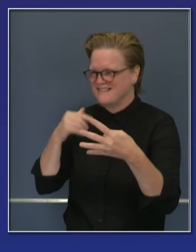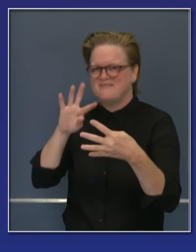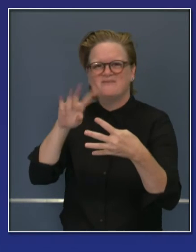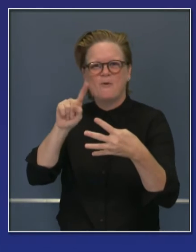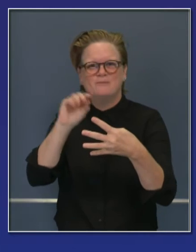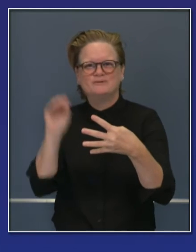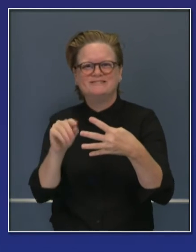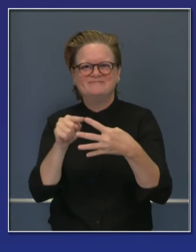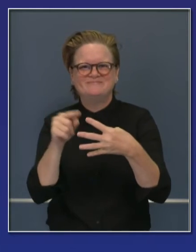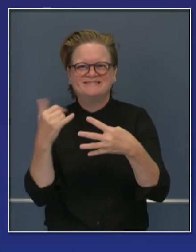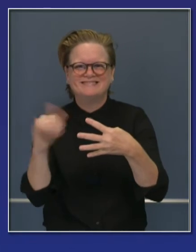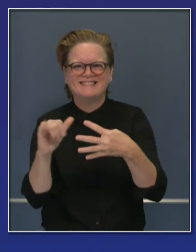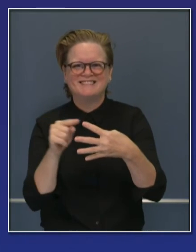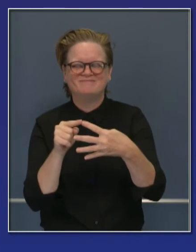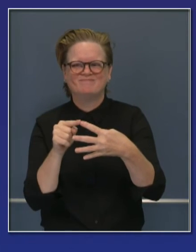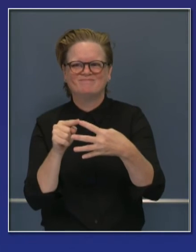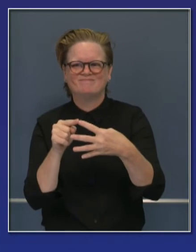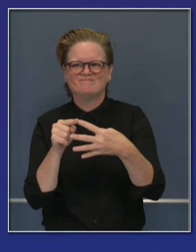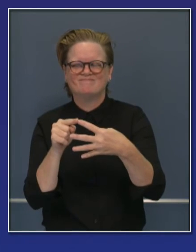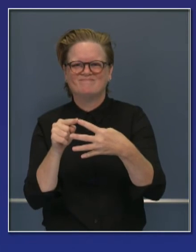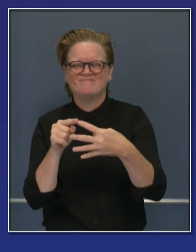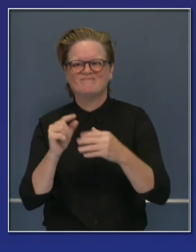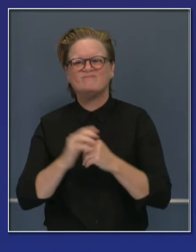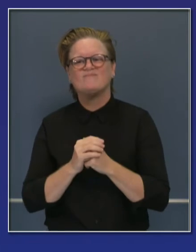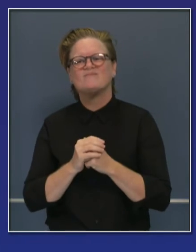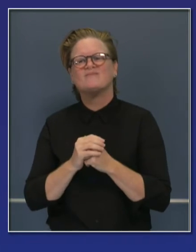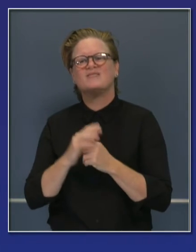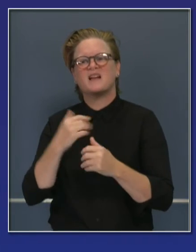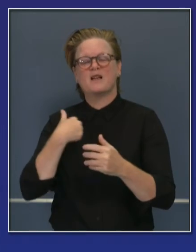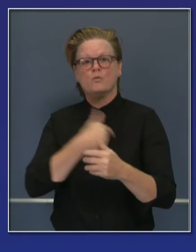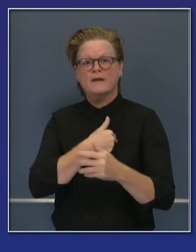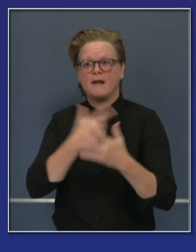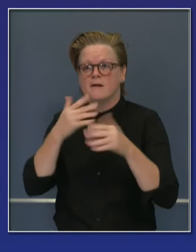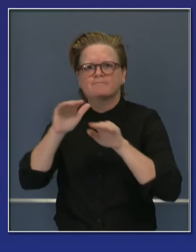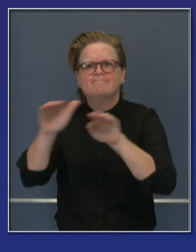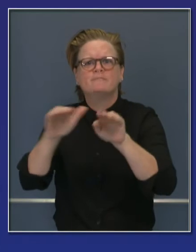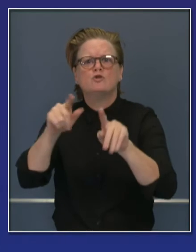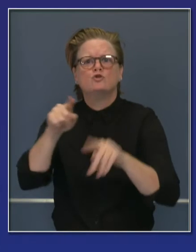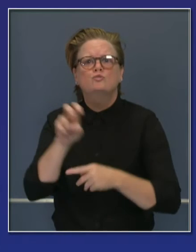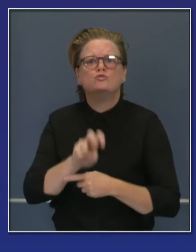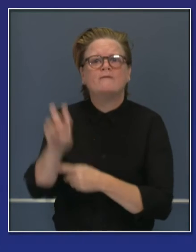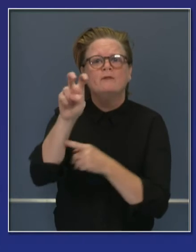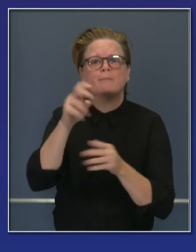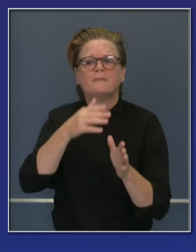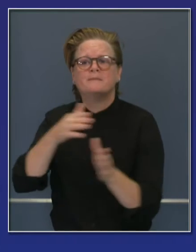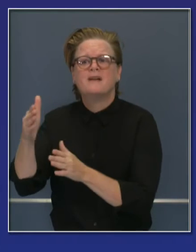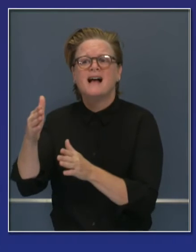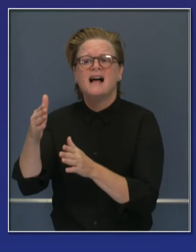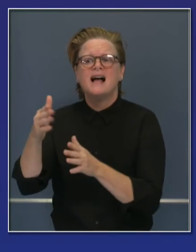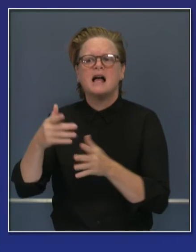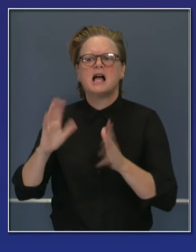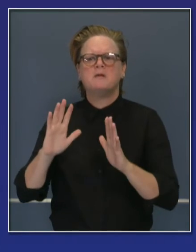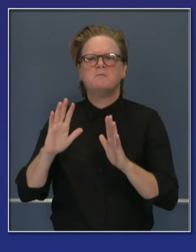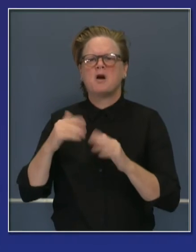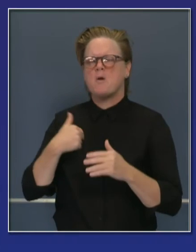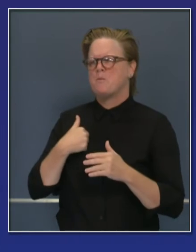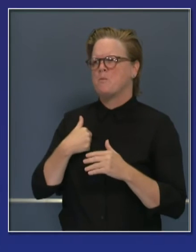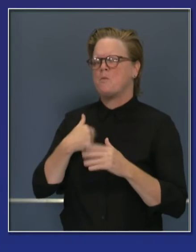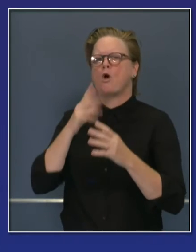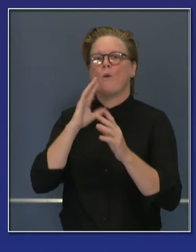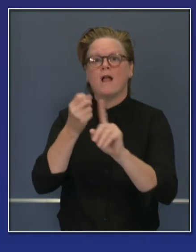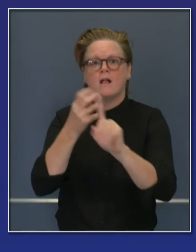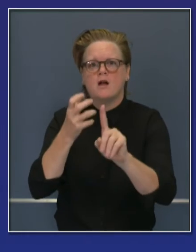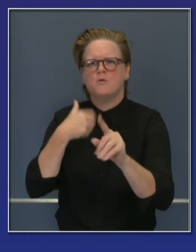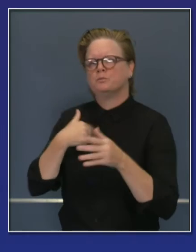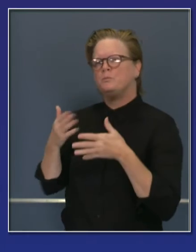announced the travel advisory. Dr. Galley will talk a little bit more about that in a moment when he updates you around holiday planning and our